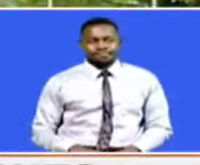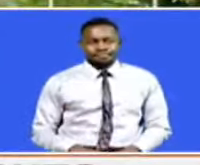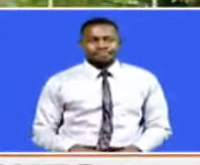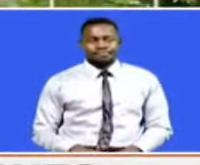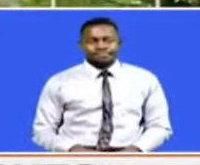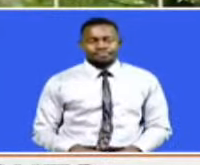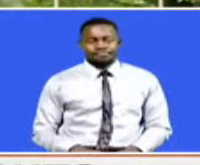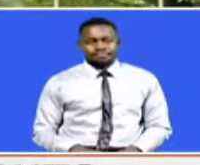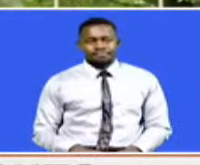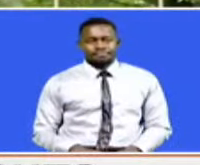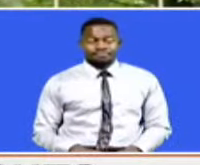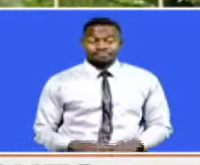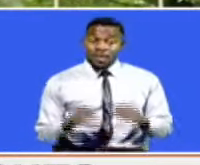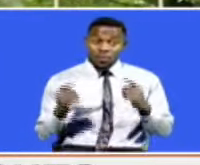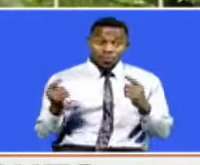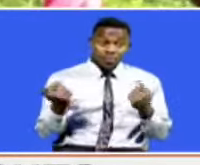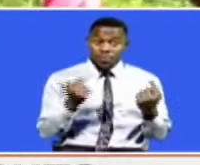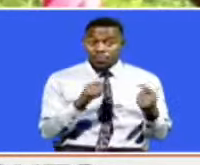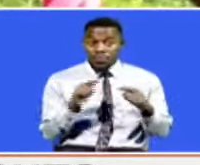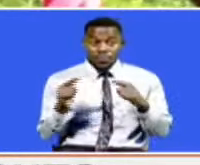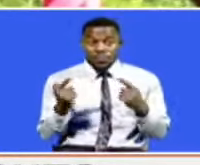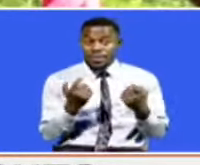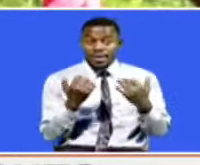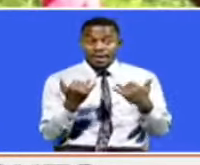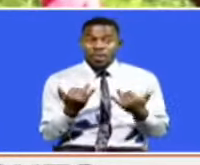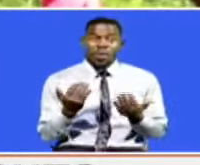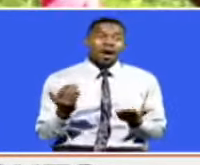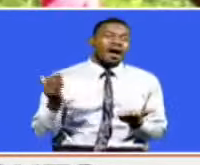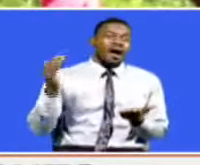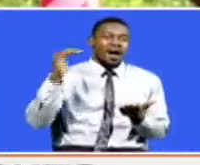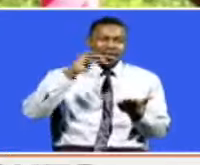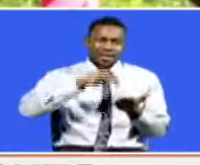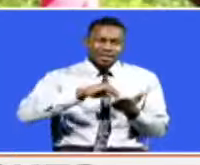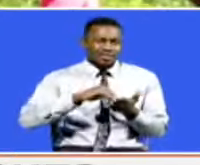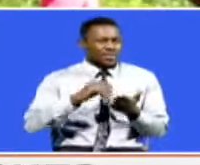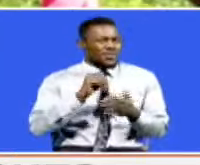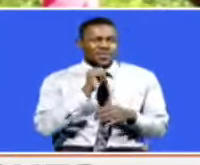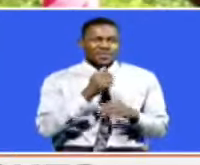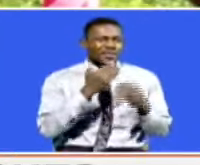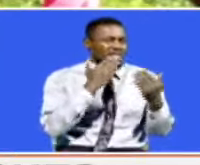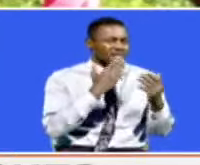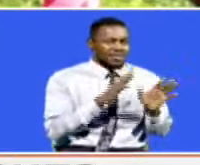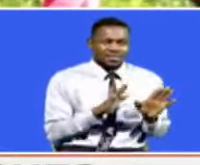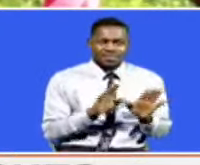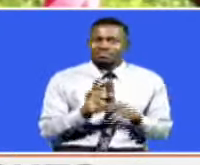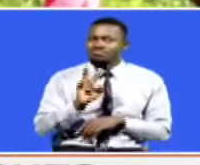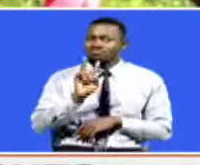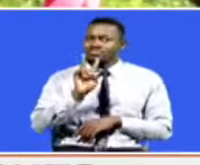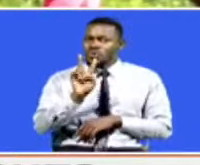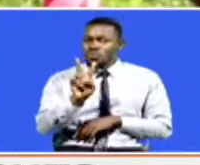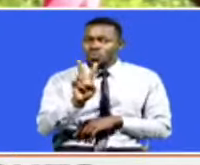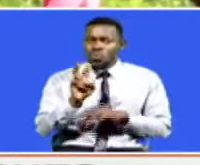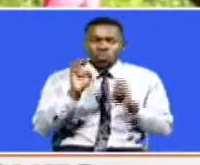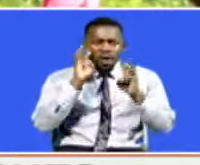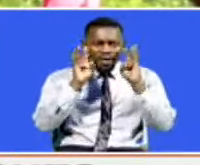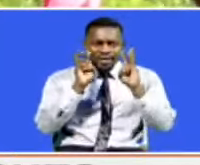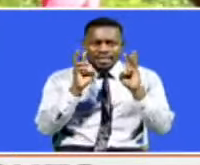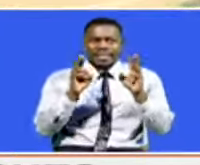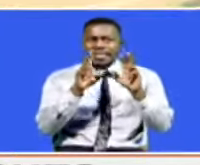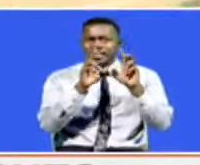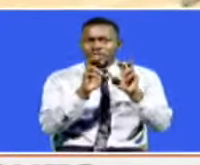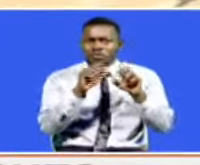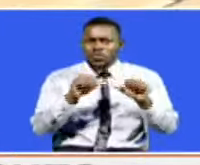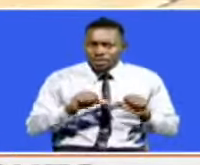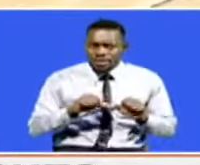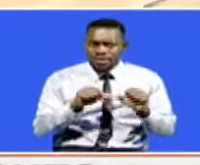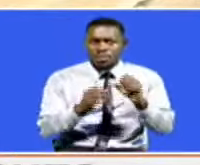It appears that wrangles within the former ruling Jubilee Party are far from over as the two warring factions continue to engage each other.